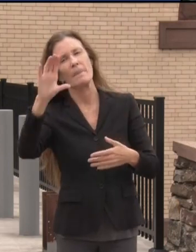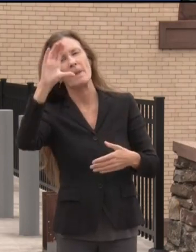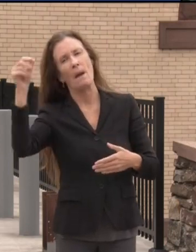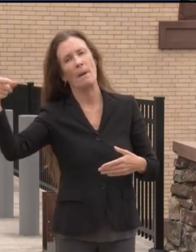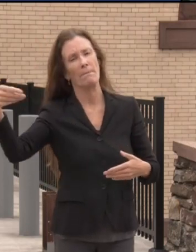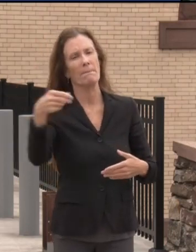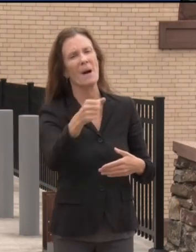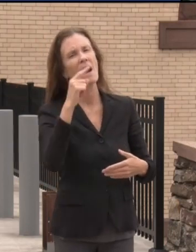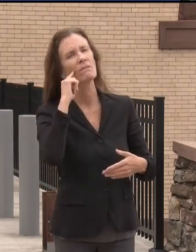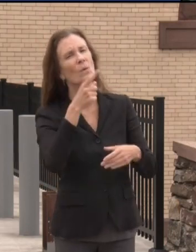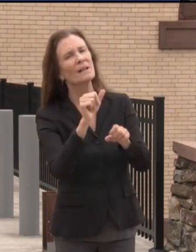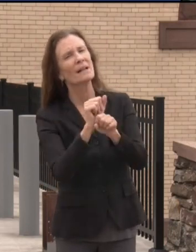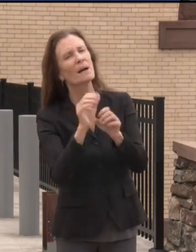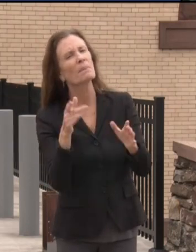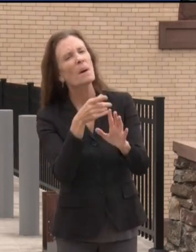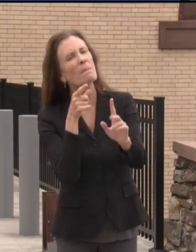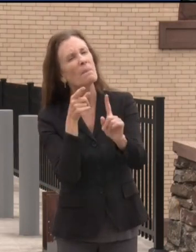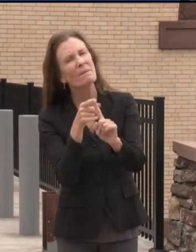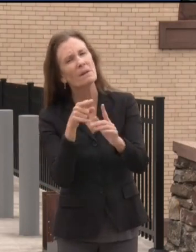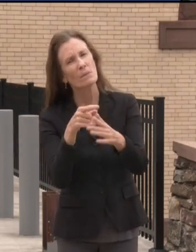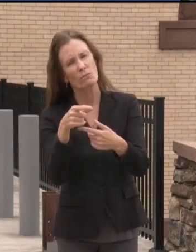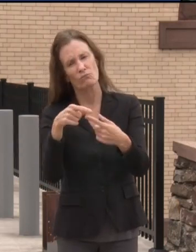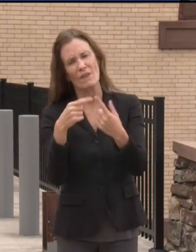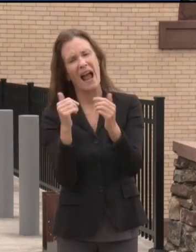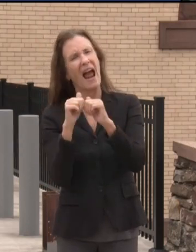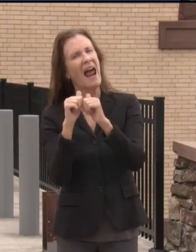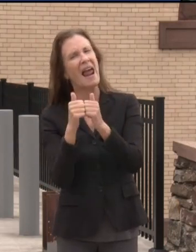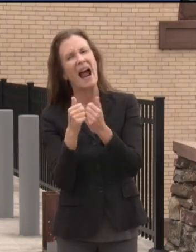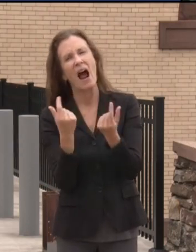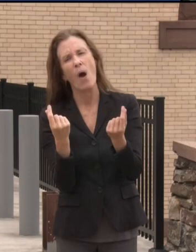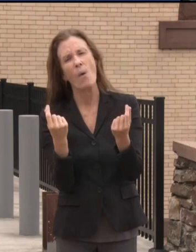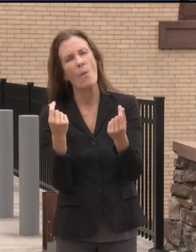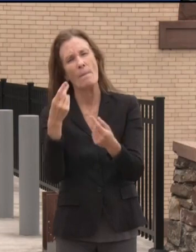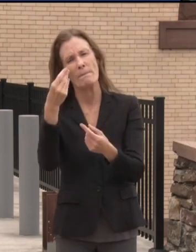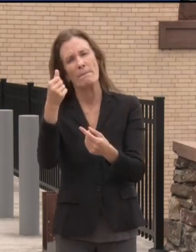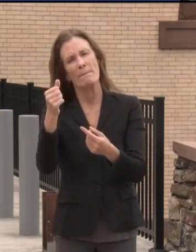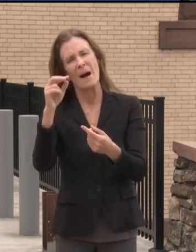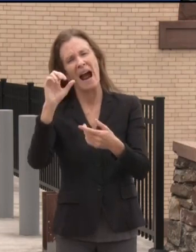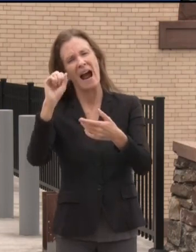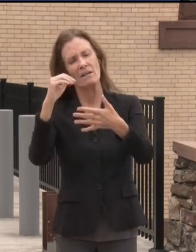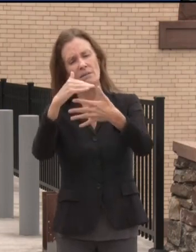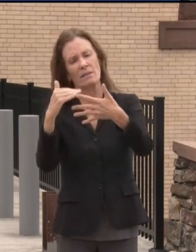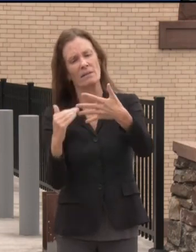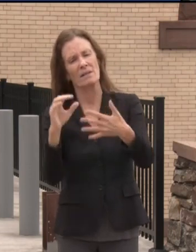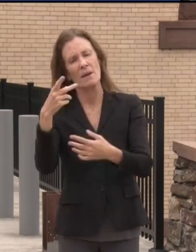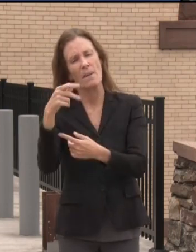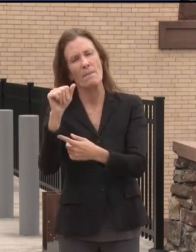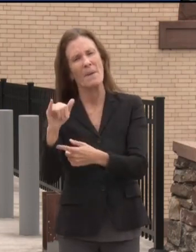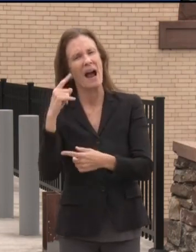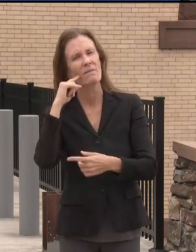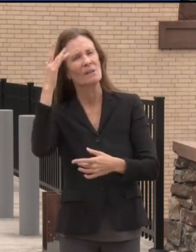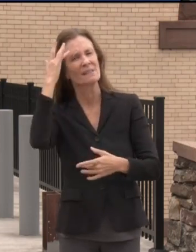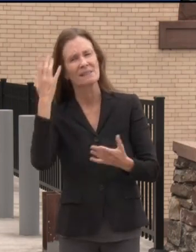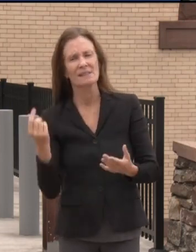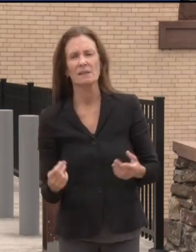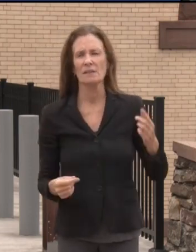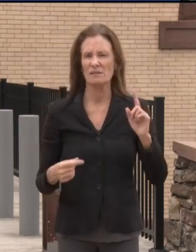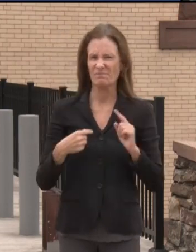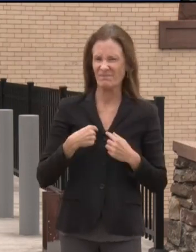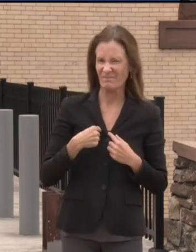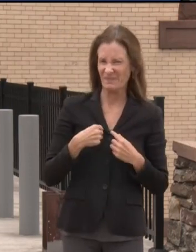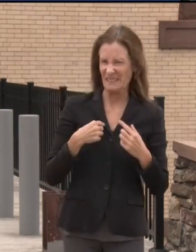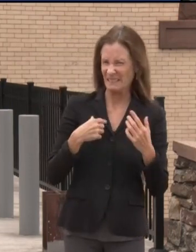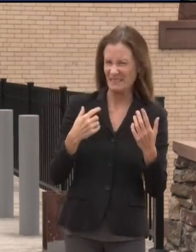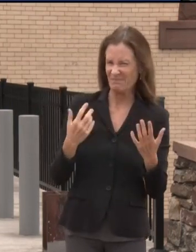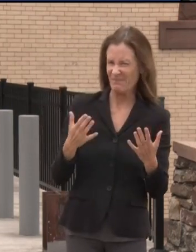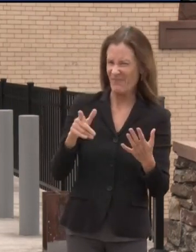favor in terms of enacting some sort of paid sick leave policy? Yeah, I mean, the employer, I'm not sure, you said there's an employee-based?